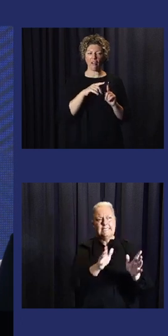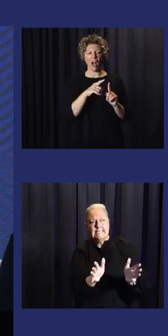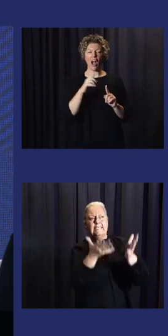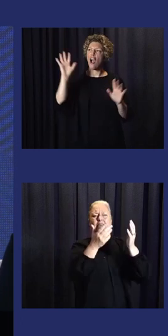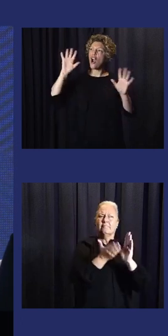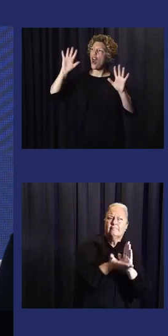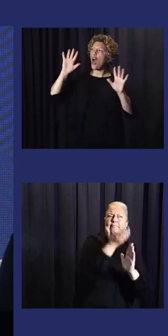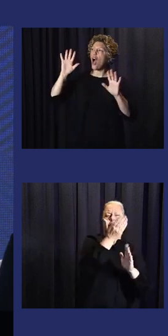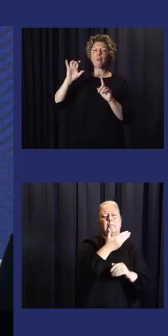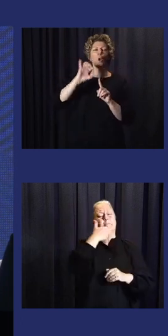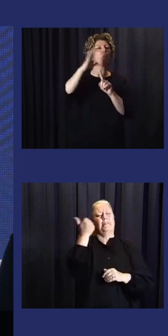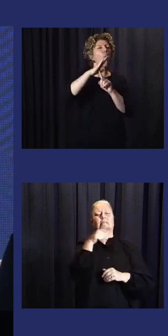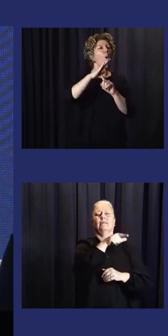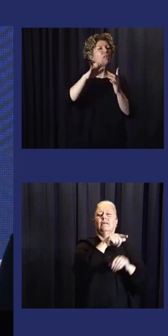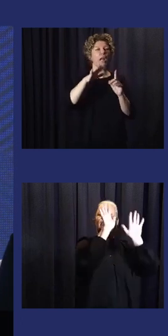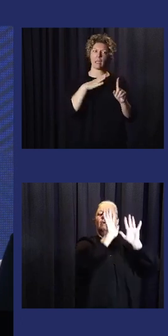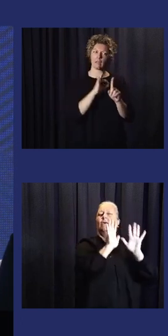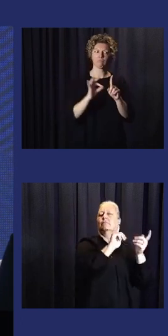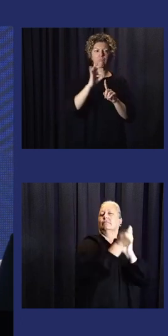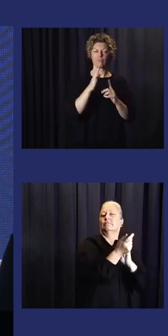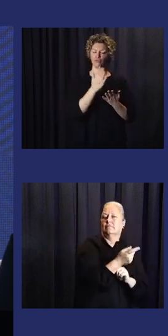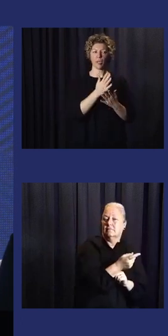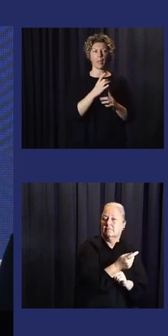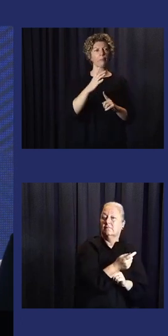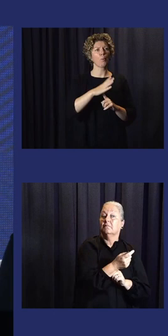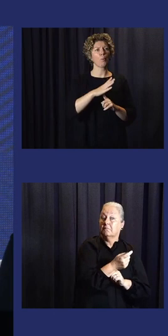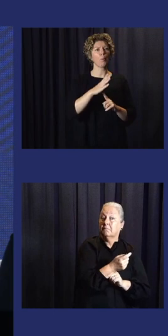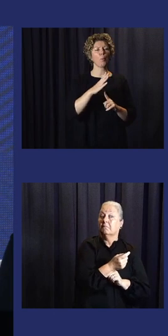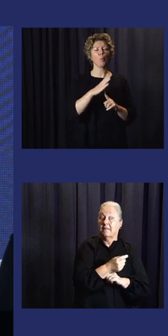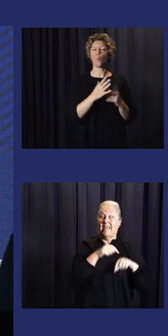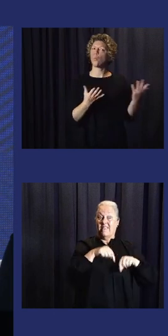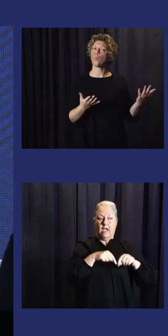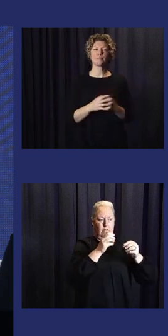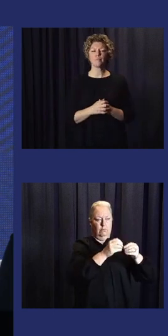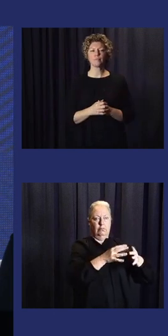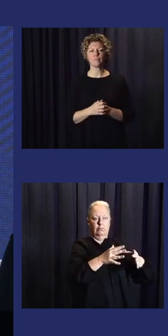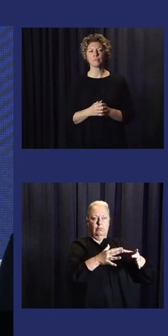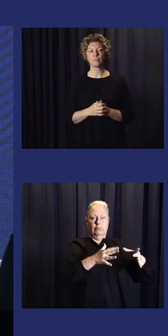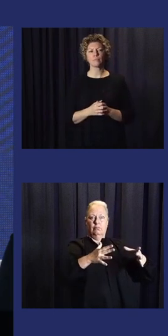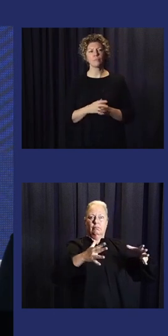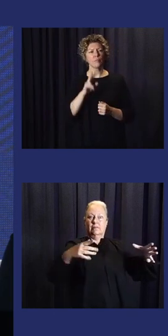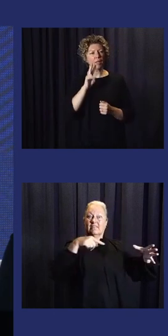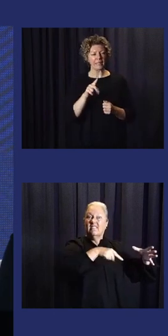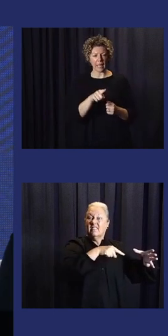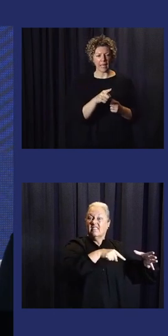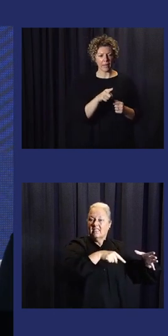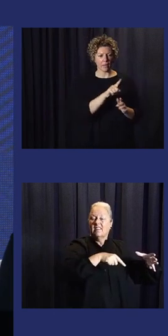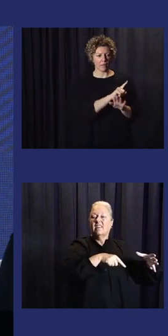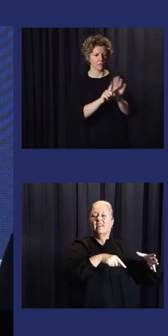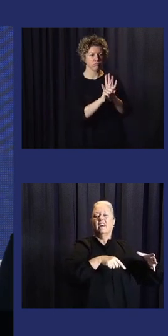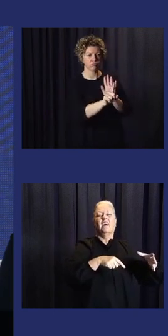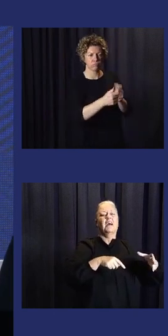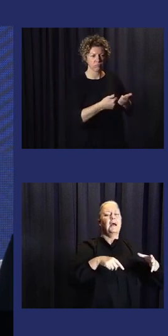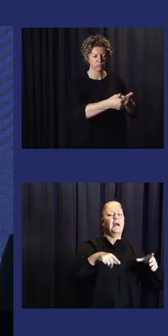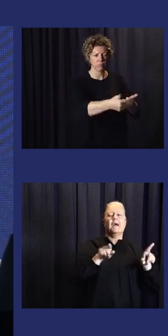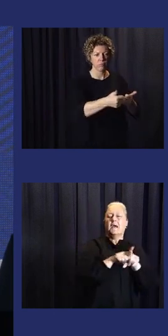action in many countries. And we see that these movements are starting to multiply themselves and flourish. We have things like